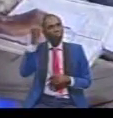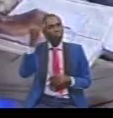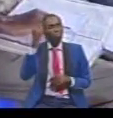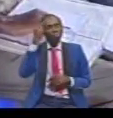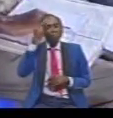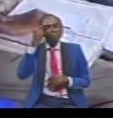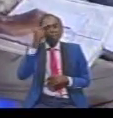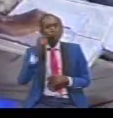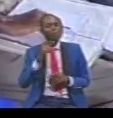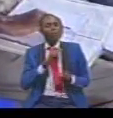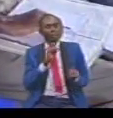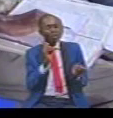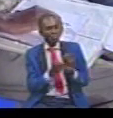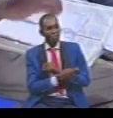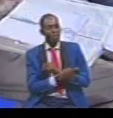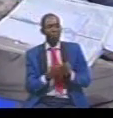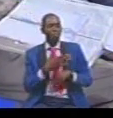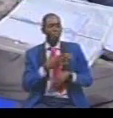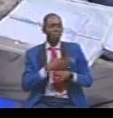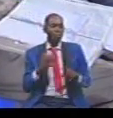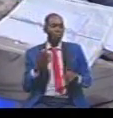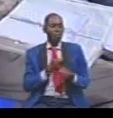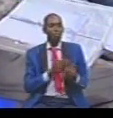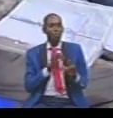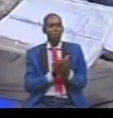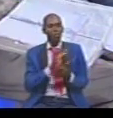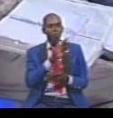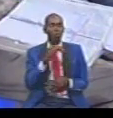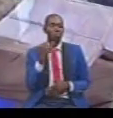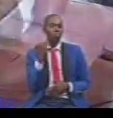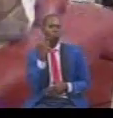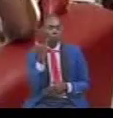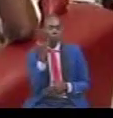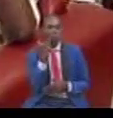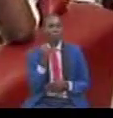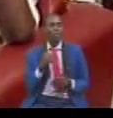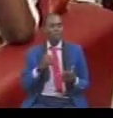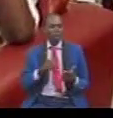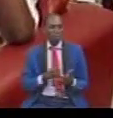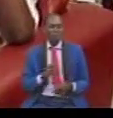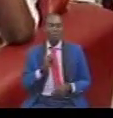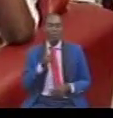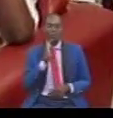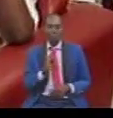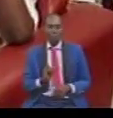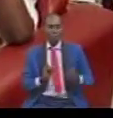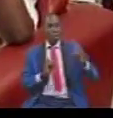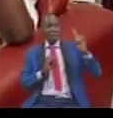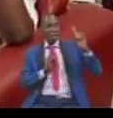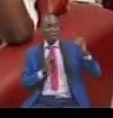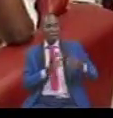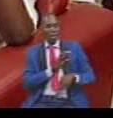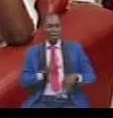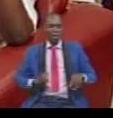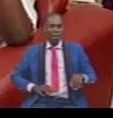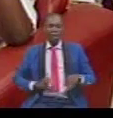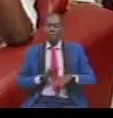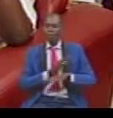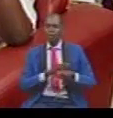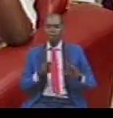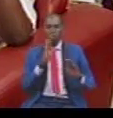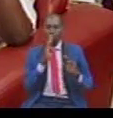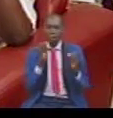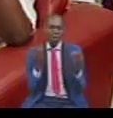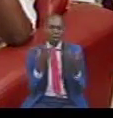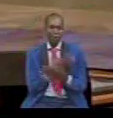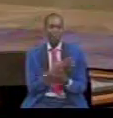from that supposition. Be of good cheer. It is I, be not afraid.